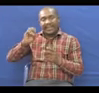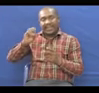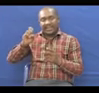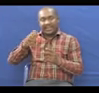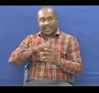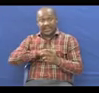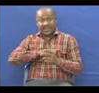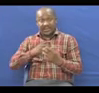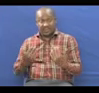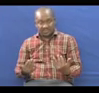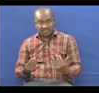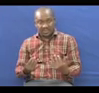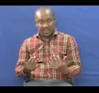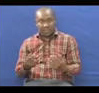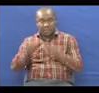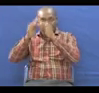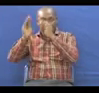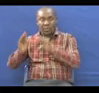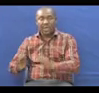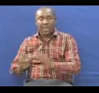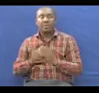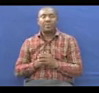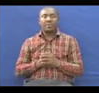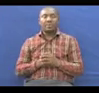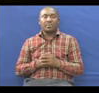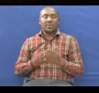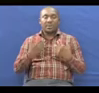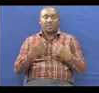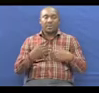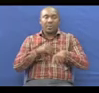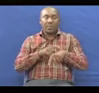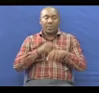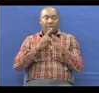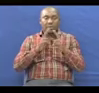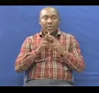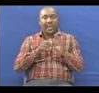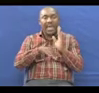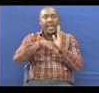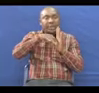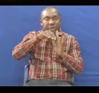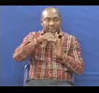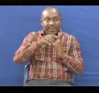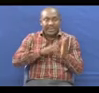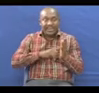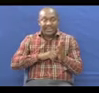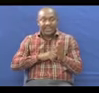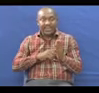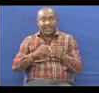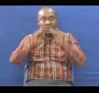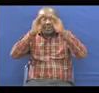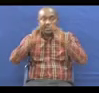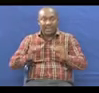Having age-sexy structure. So when we talk about an age-sexy structures, these refer to the proportion of